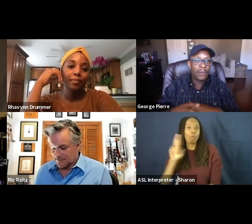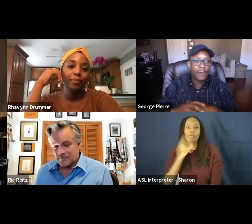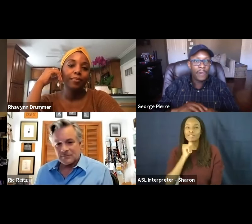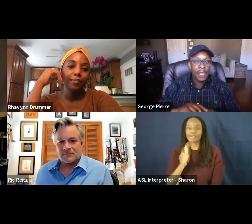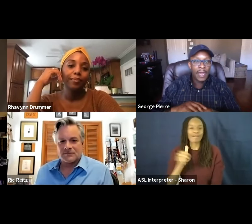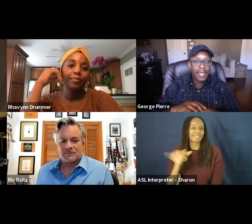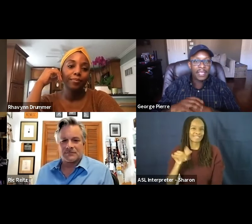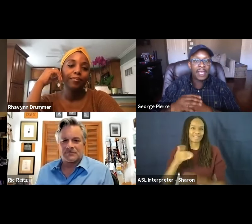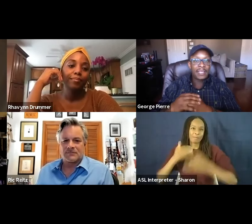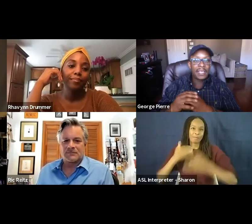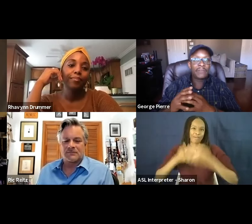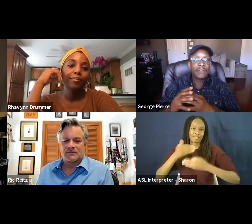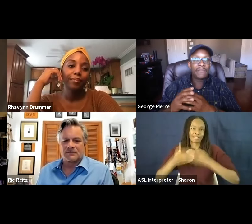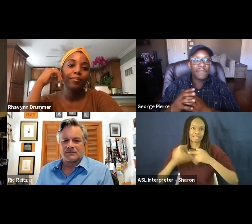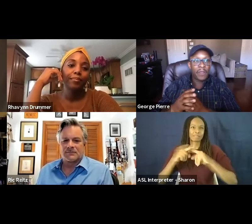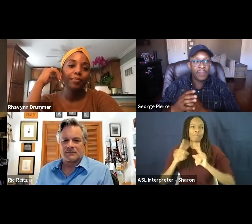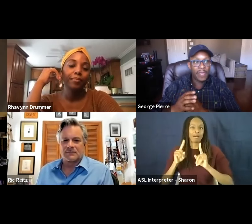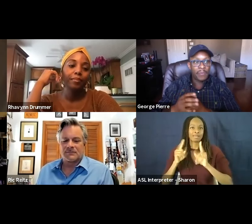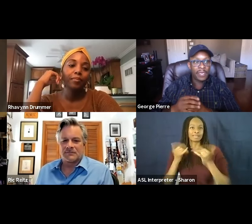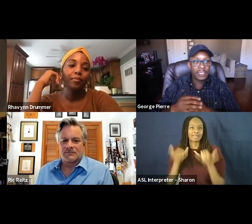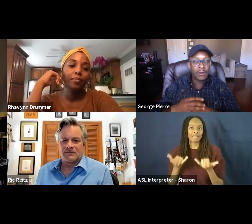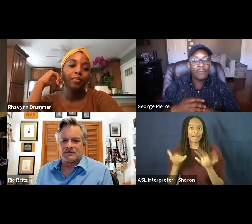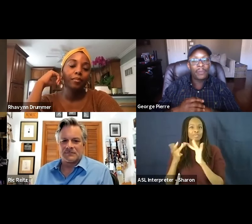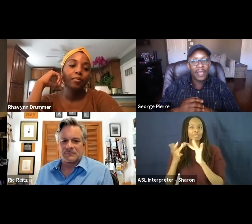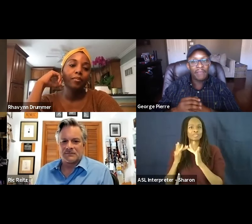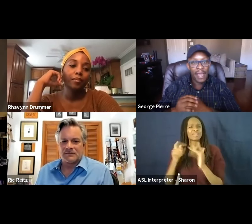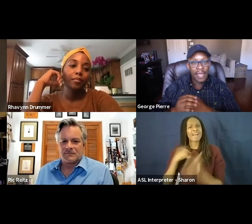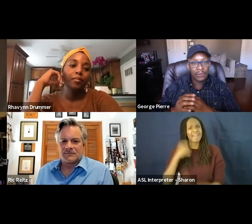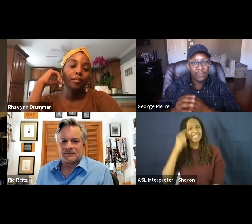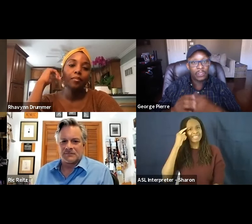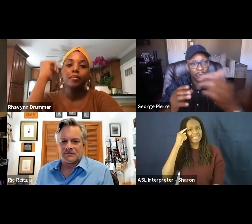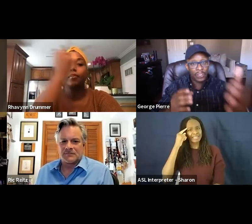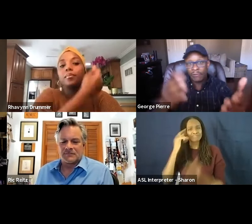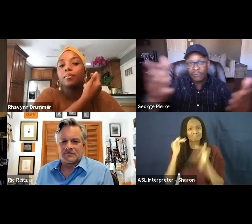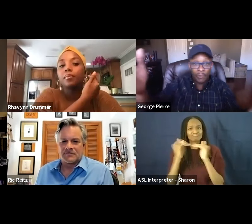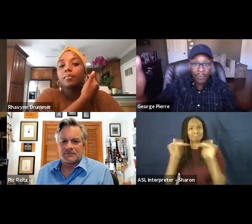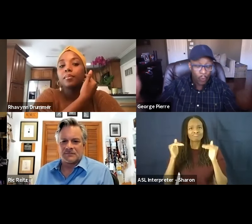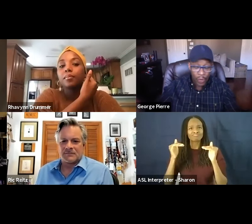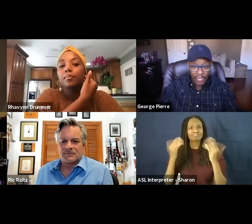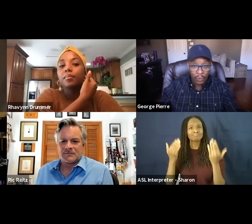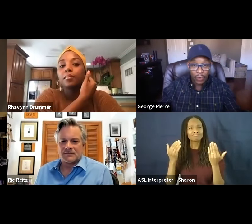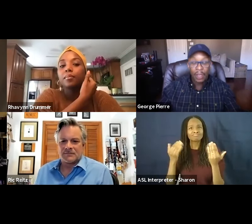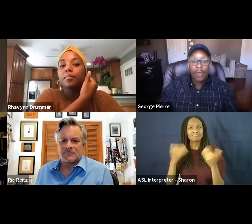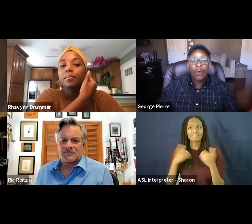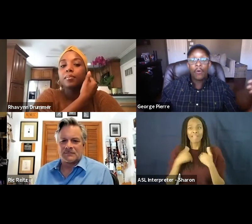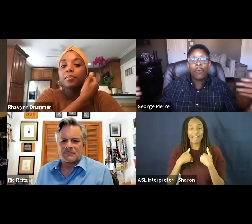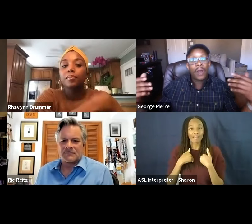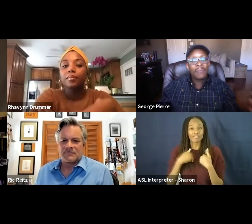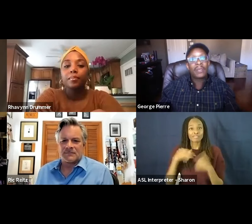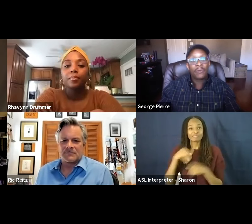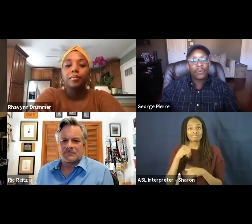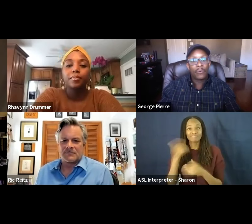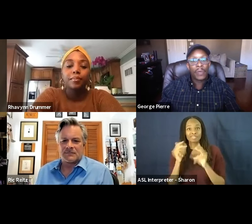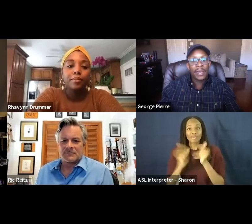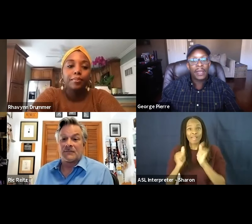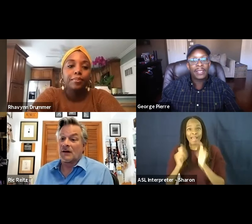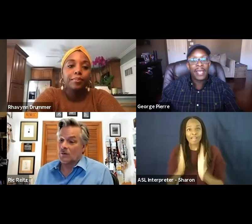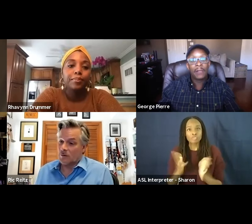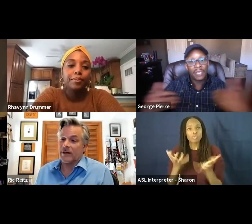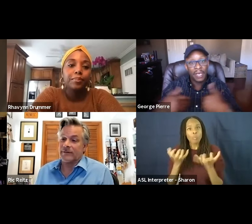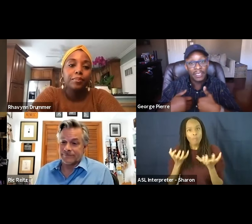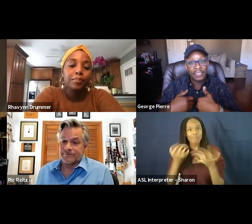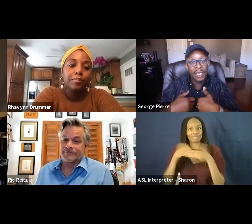now. And I think it's a fair thing because there are plenty of actors, yourself, Rick included, who want to be in the room, and